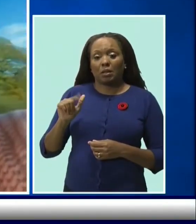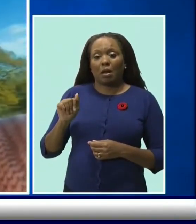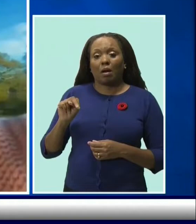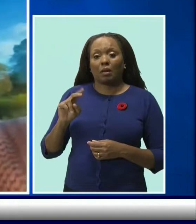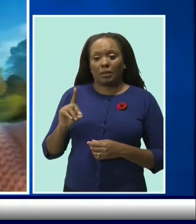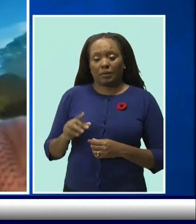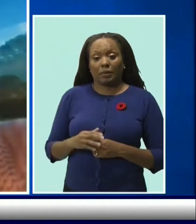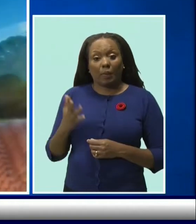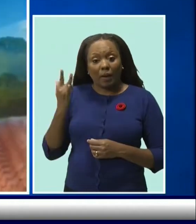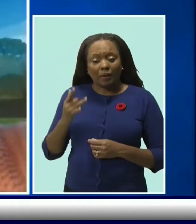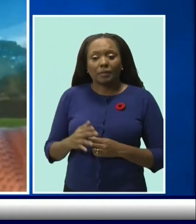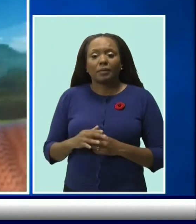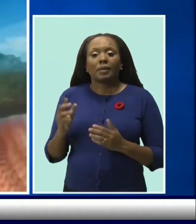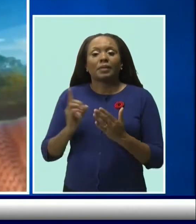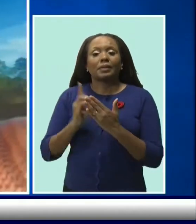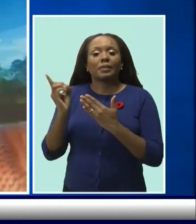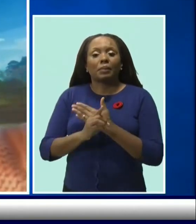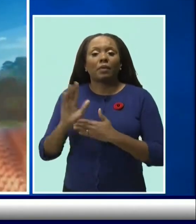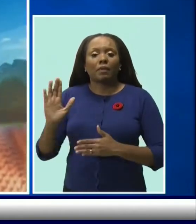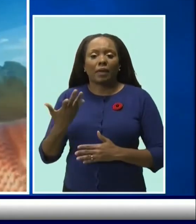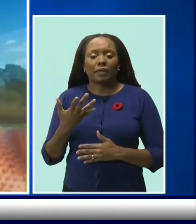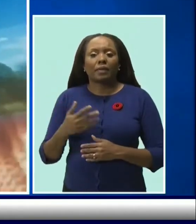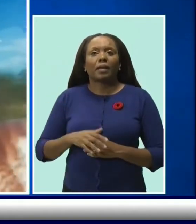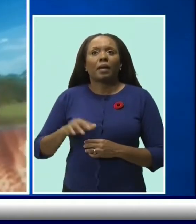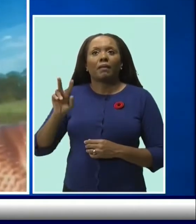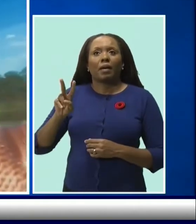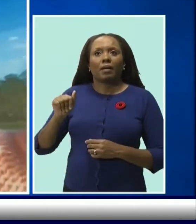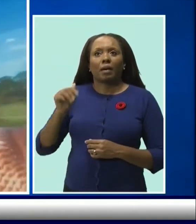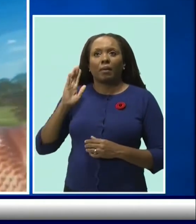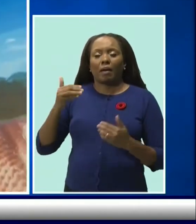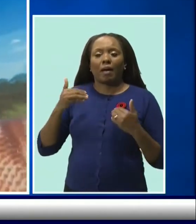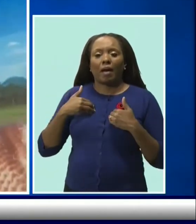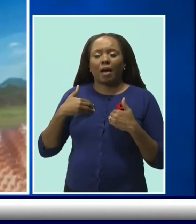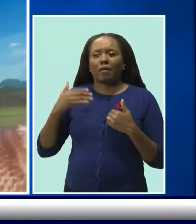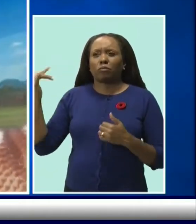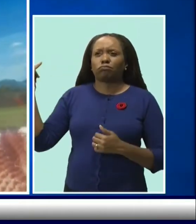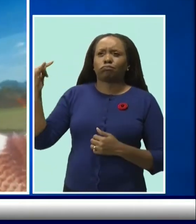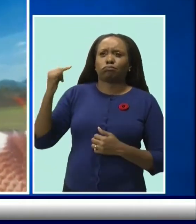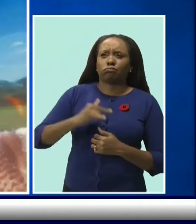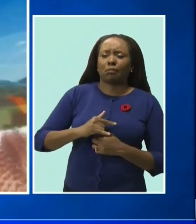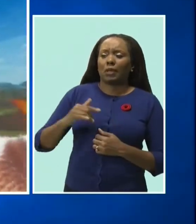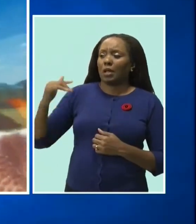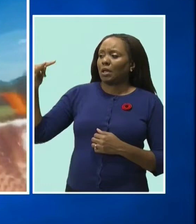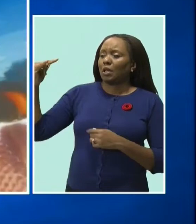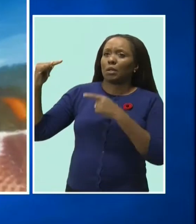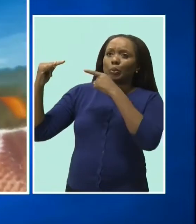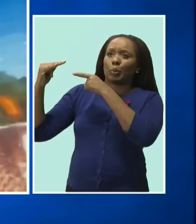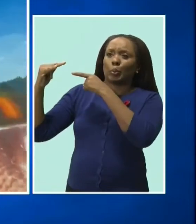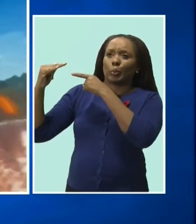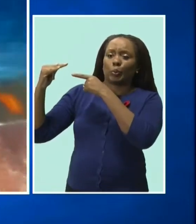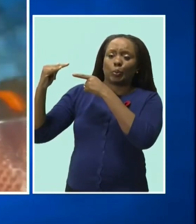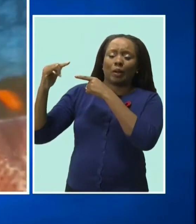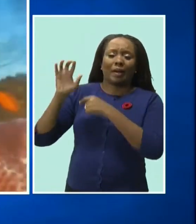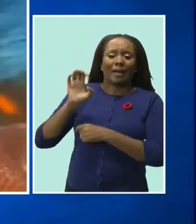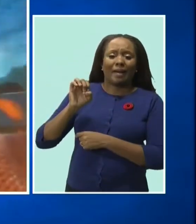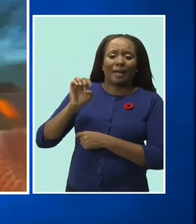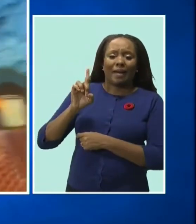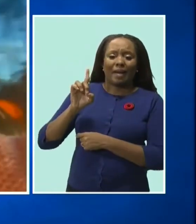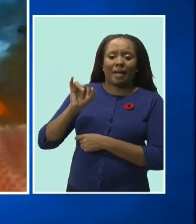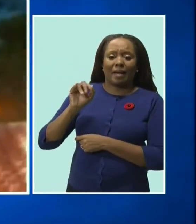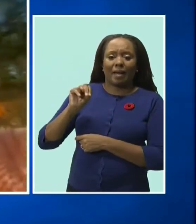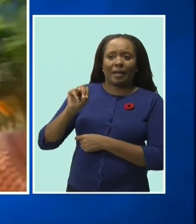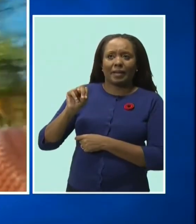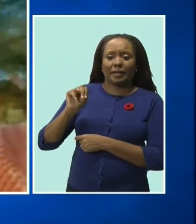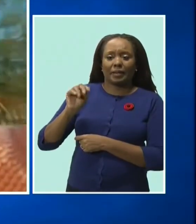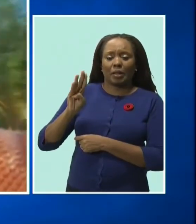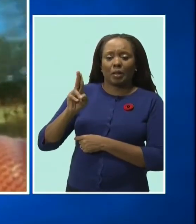Virgin Atlantic will inaugurate a direct flight from Edinburgh to Barbados, and that service will operate twice weekly. I think it's